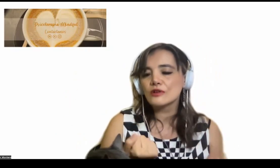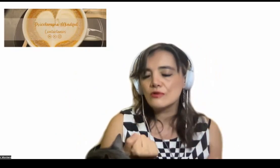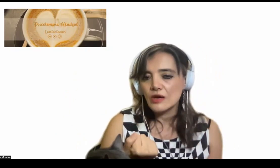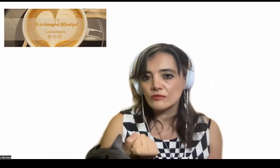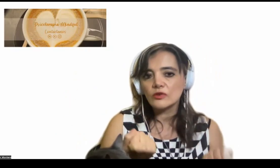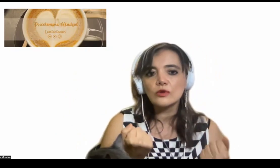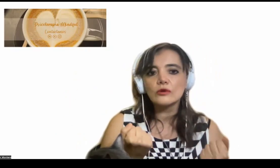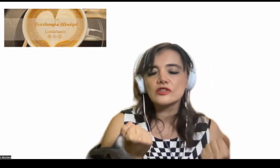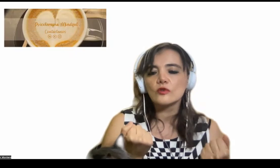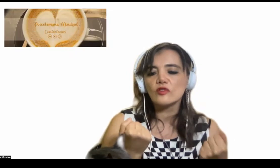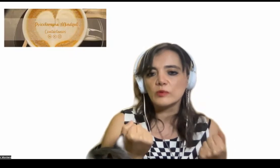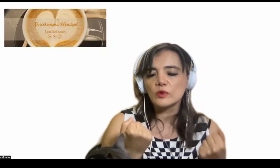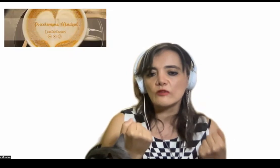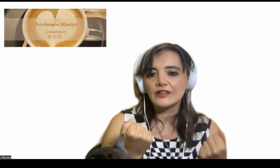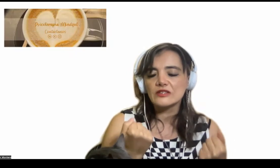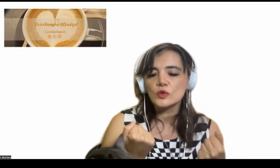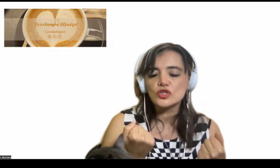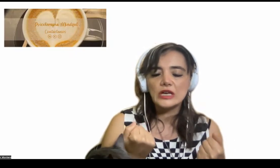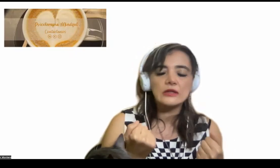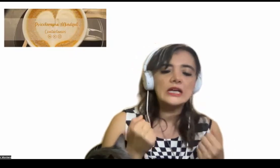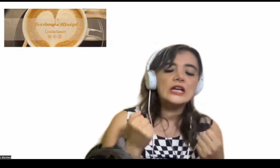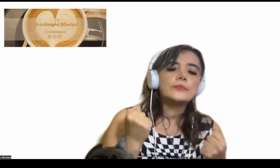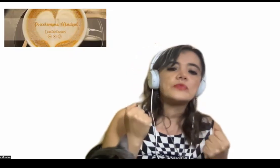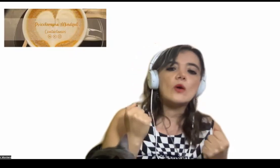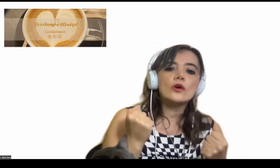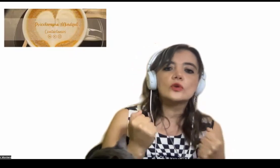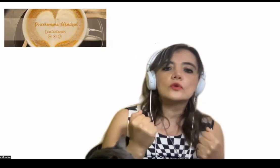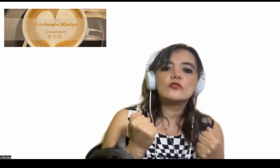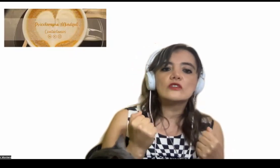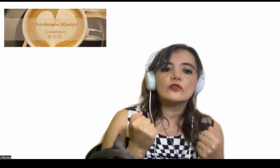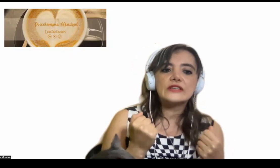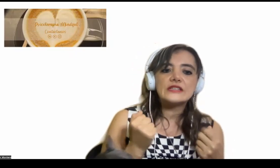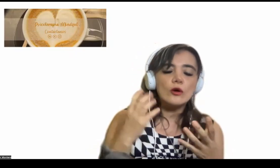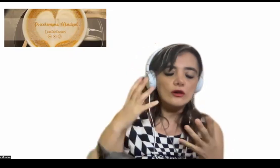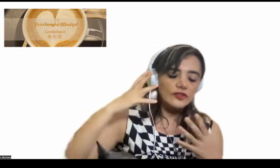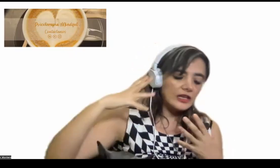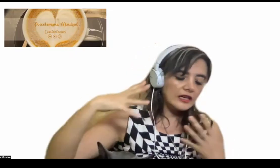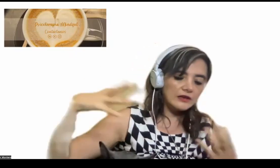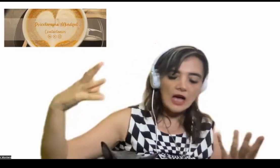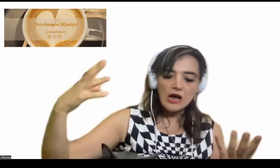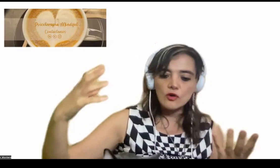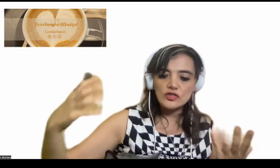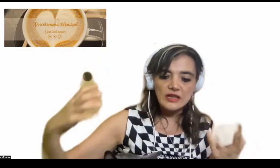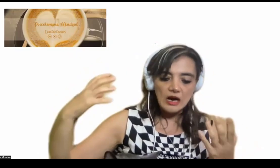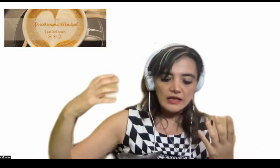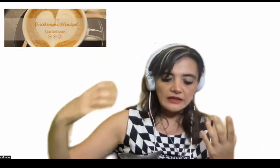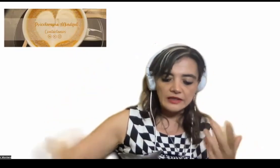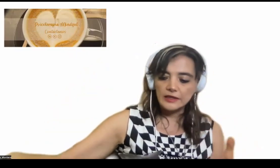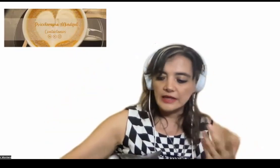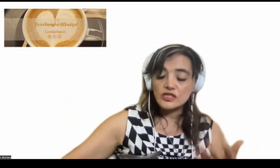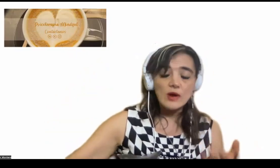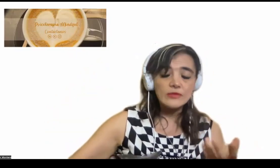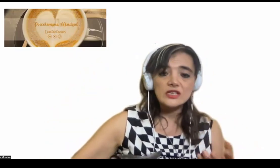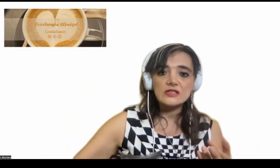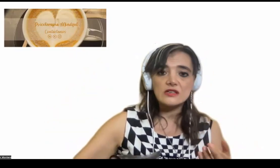connected to the ground. Very good also for people who are feeling dissociated. Or you could feel, for instance, all of the anchors that are in